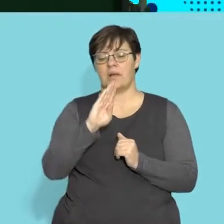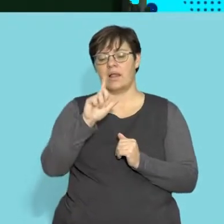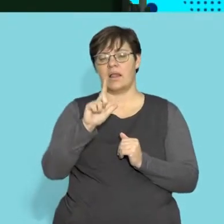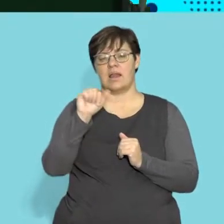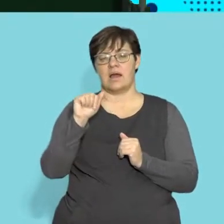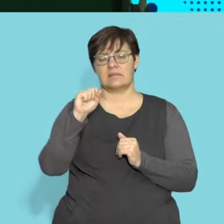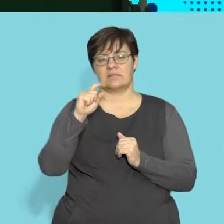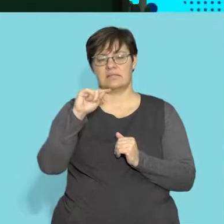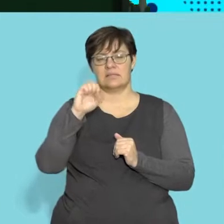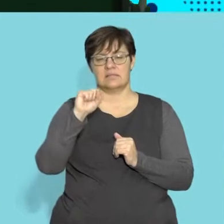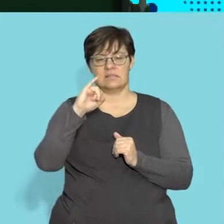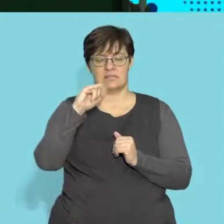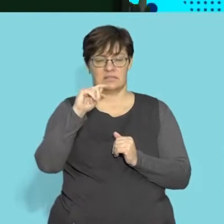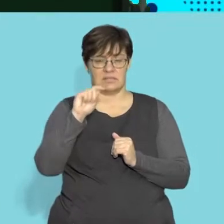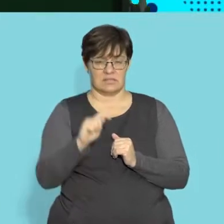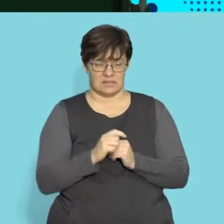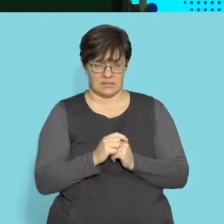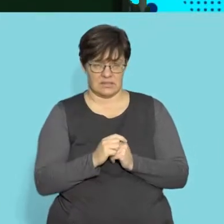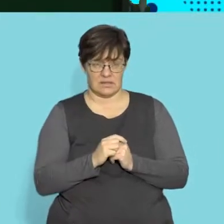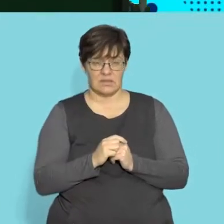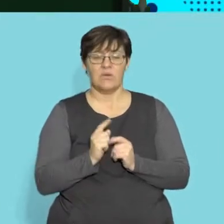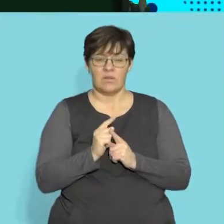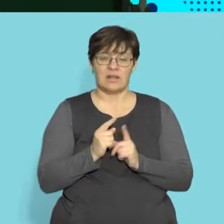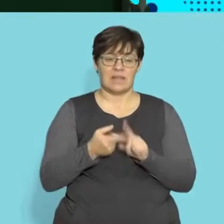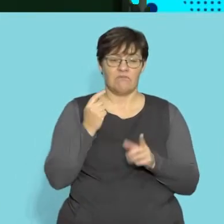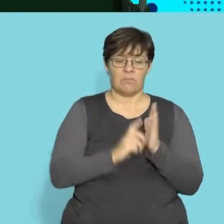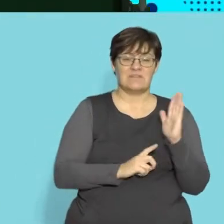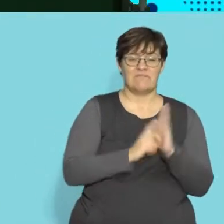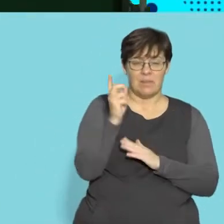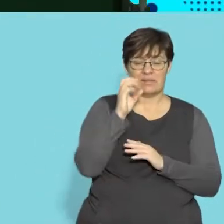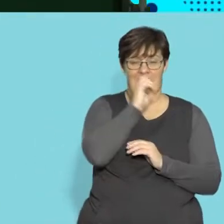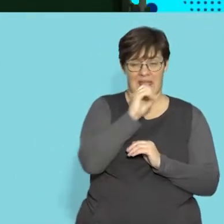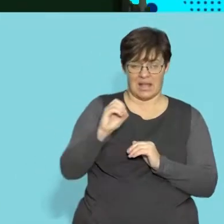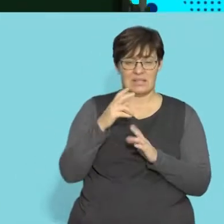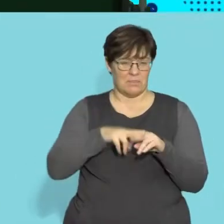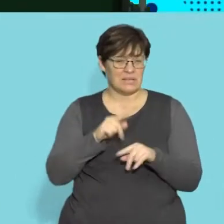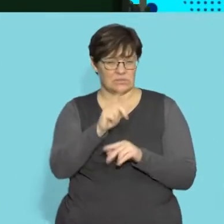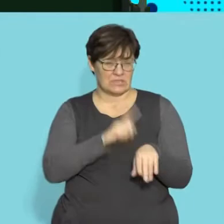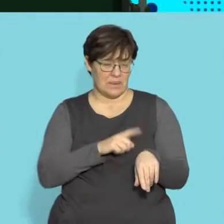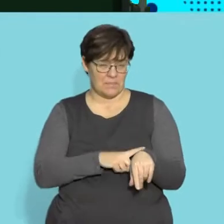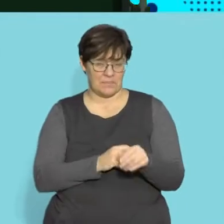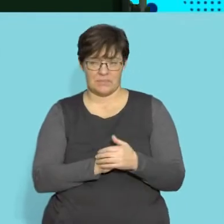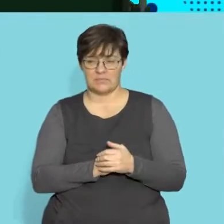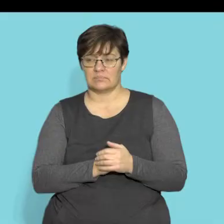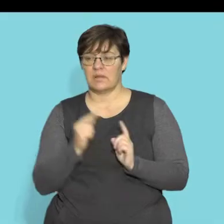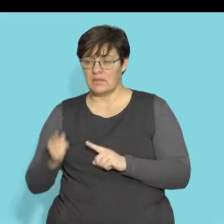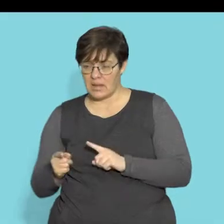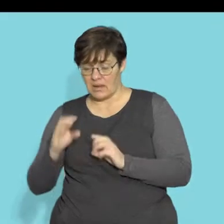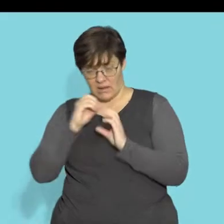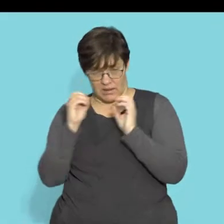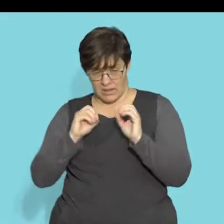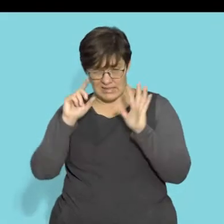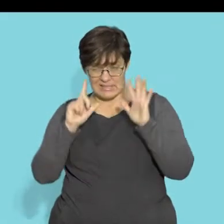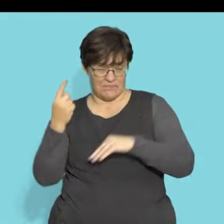blastocyst, depending on the gestational period, the period that it takes for the development of that egg. This blastocyst is